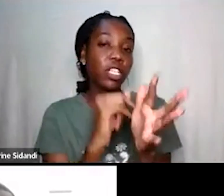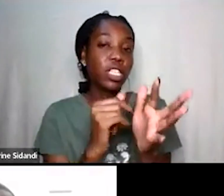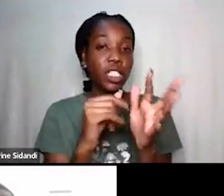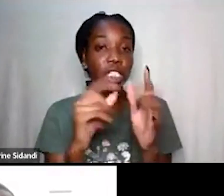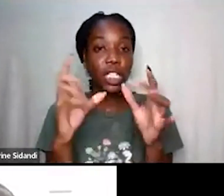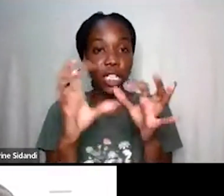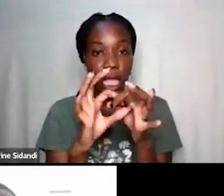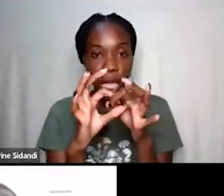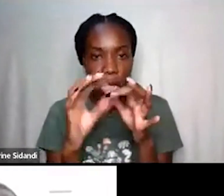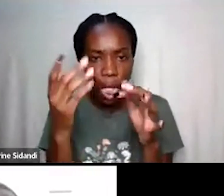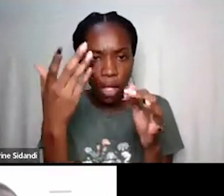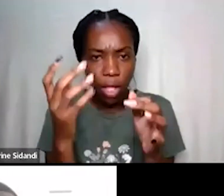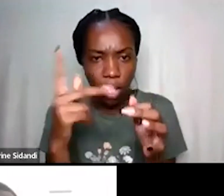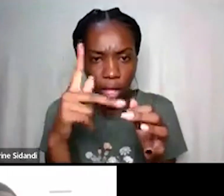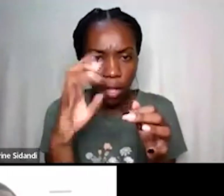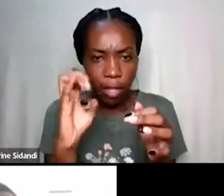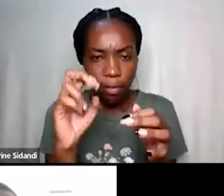them?